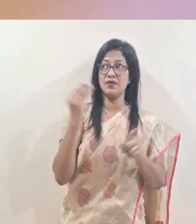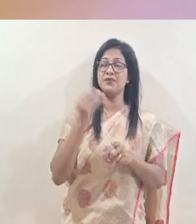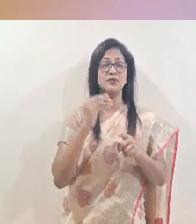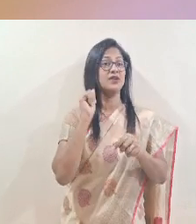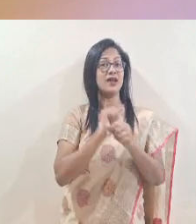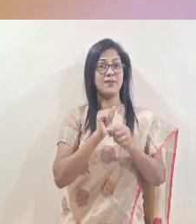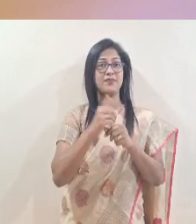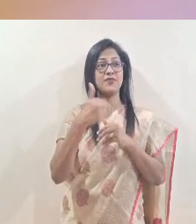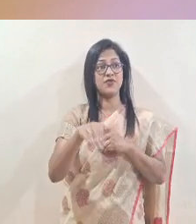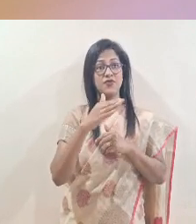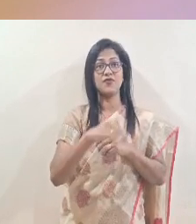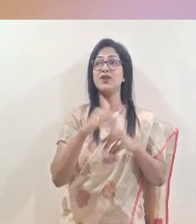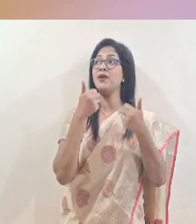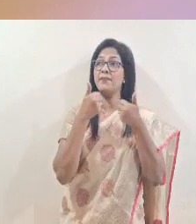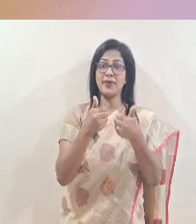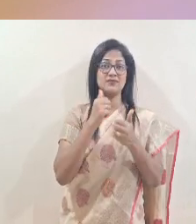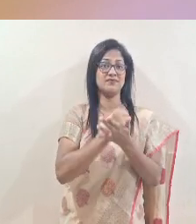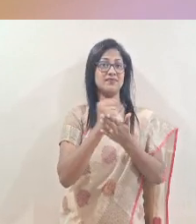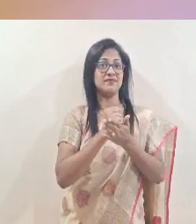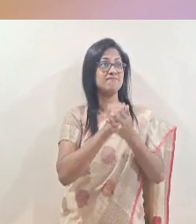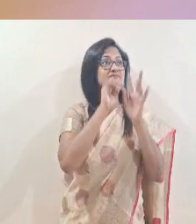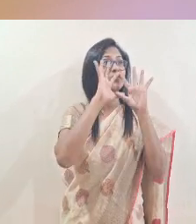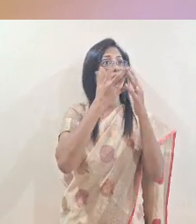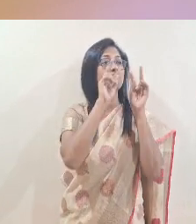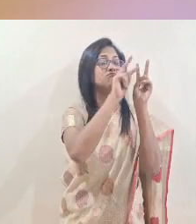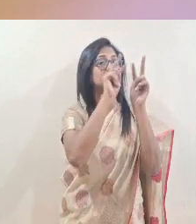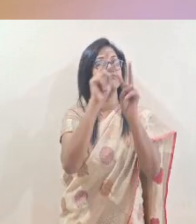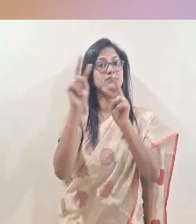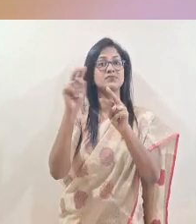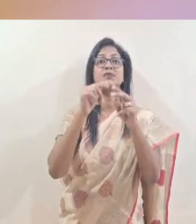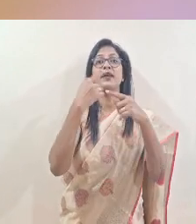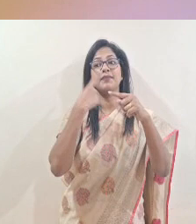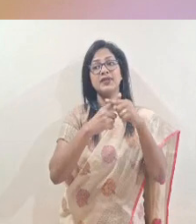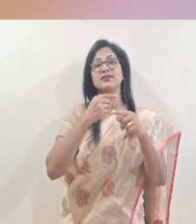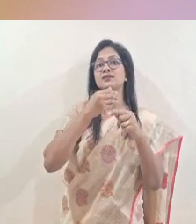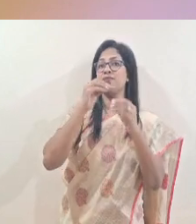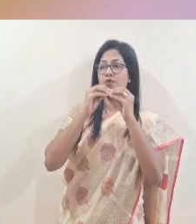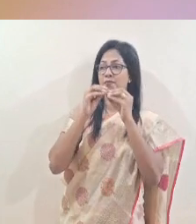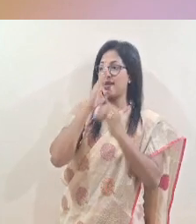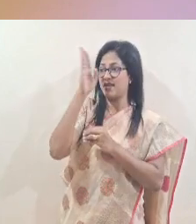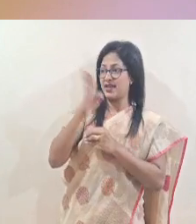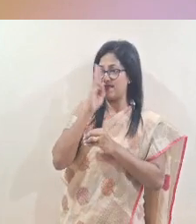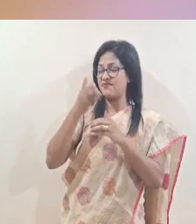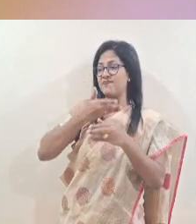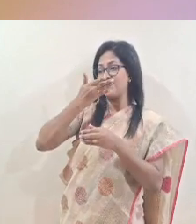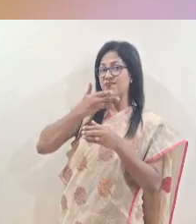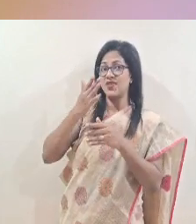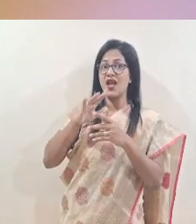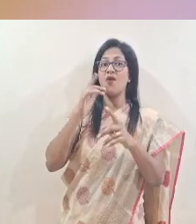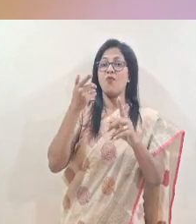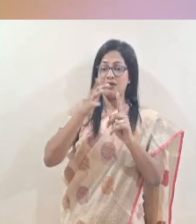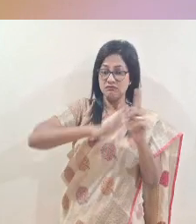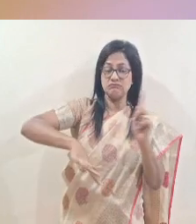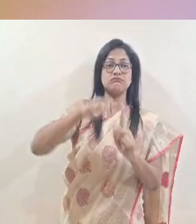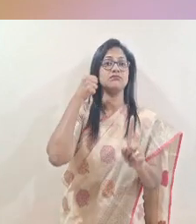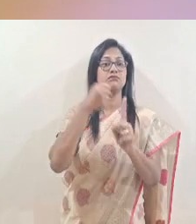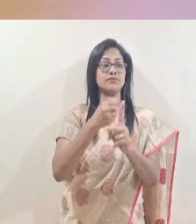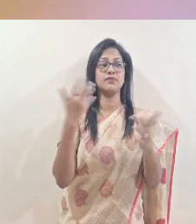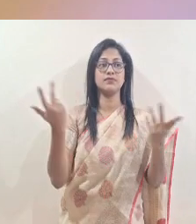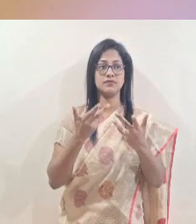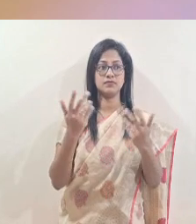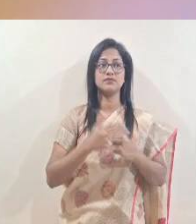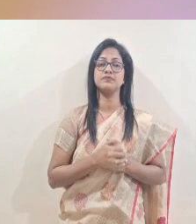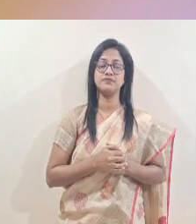the best practices of the world and trying to advise Mumbai Railways on how can we actually bring an impact onto the ground.